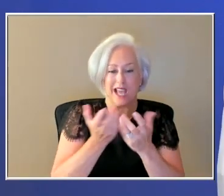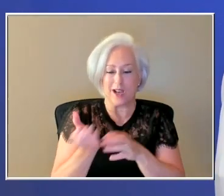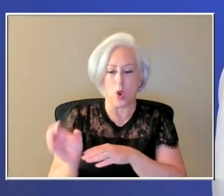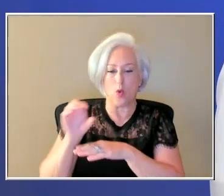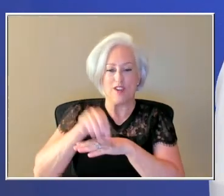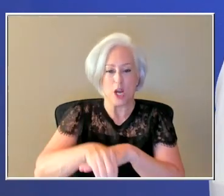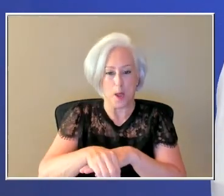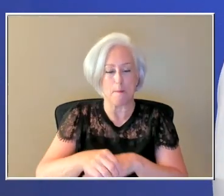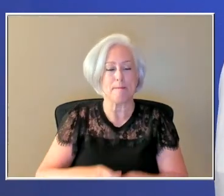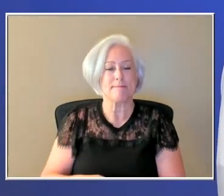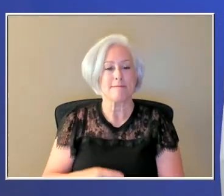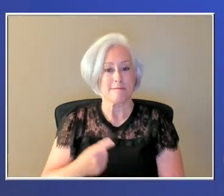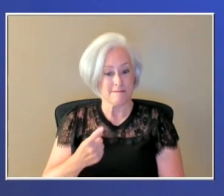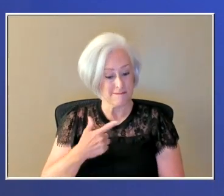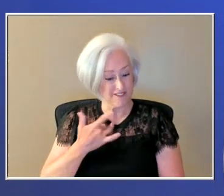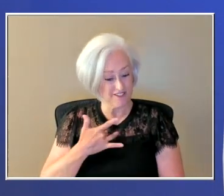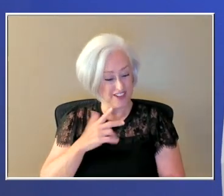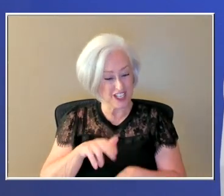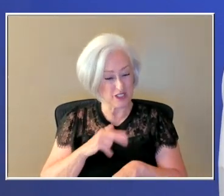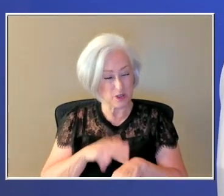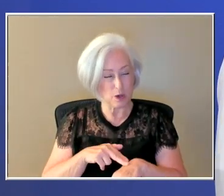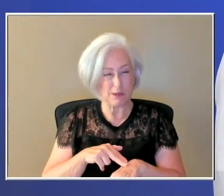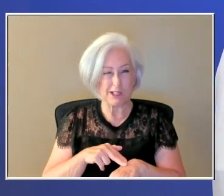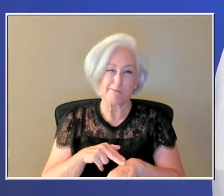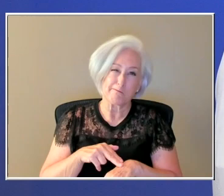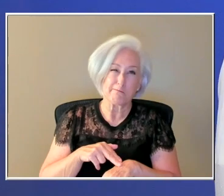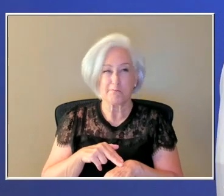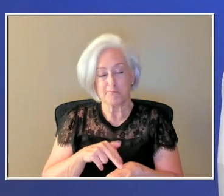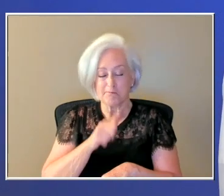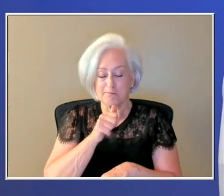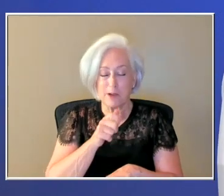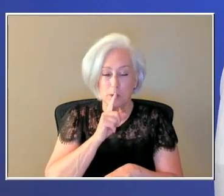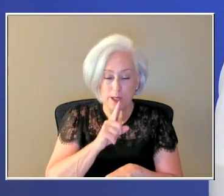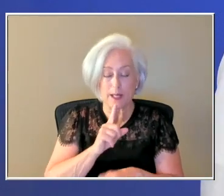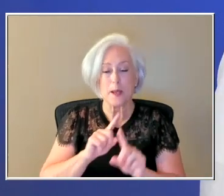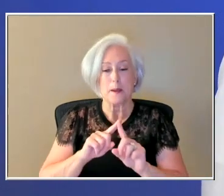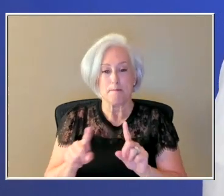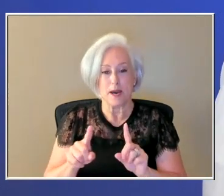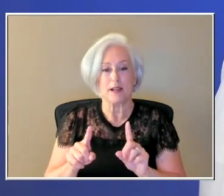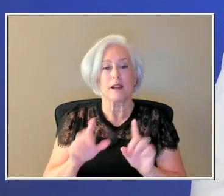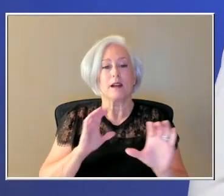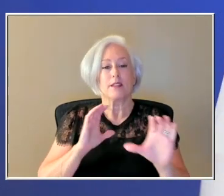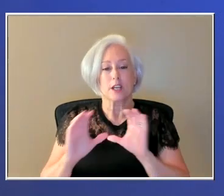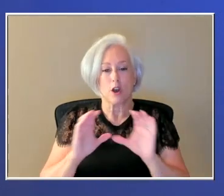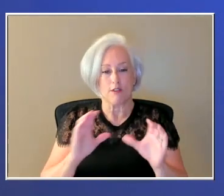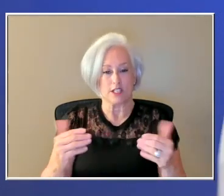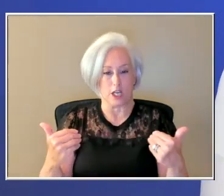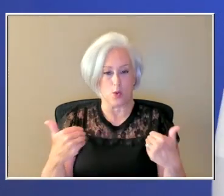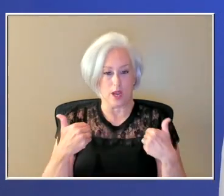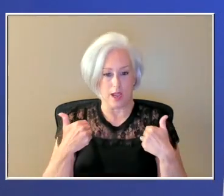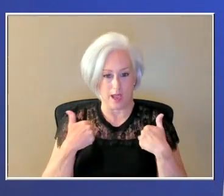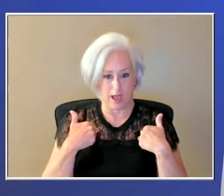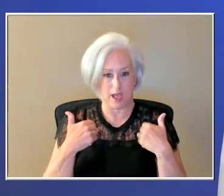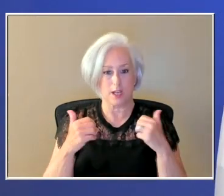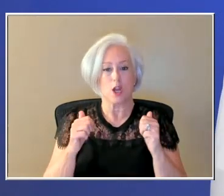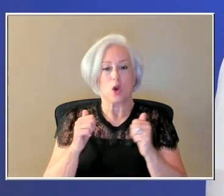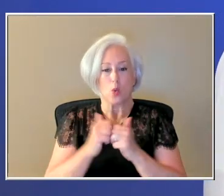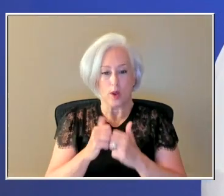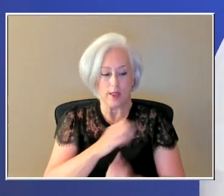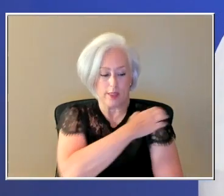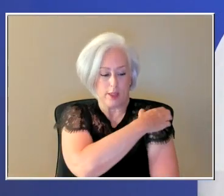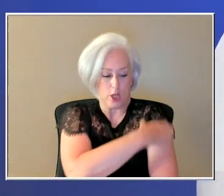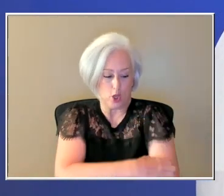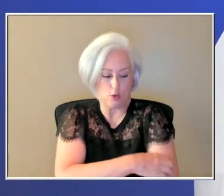say it feels normal, but the conversations we had, even with the humerus taken out, was